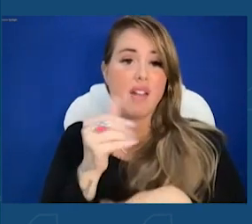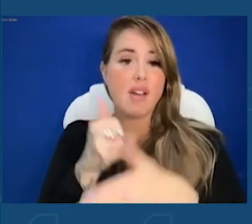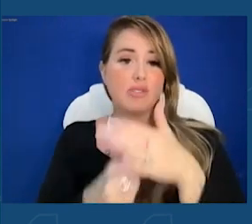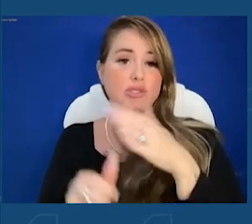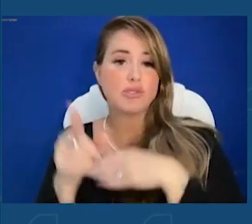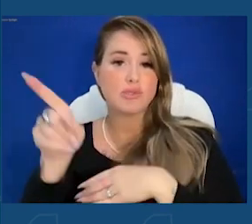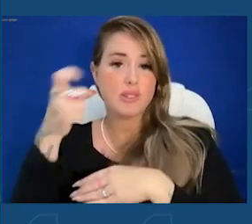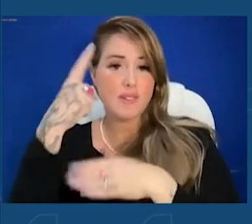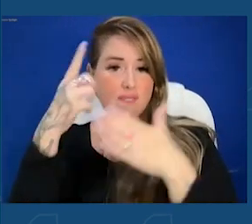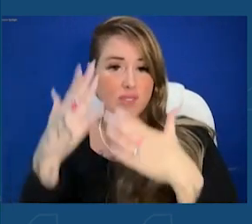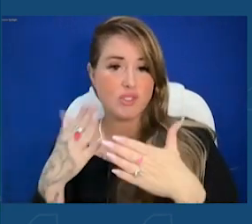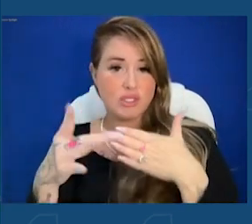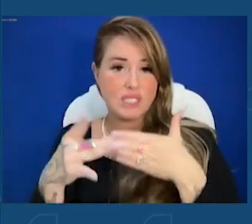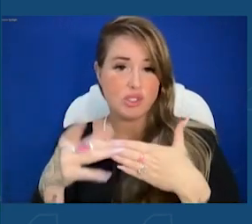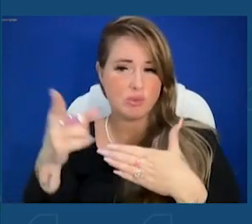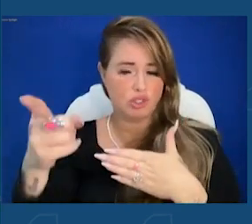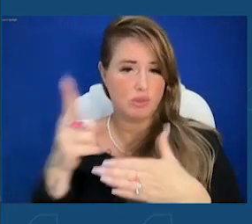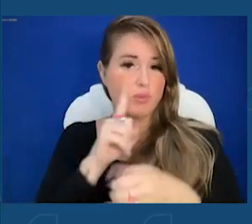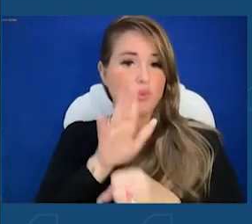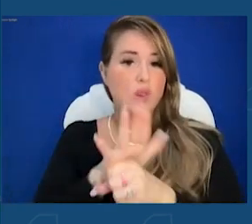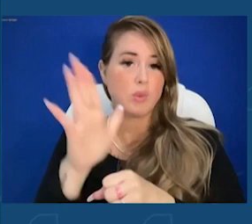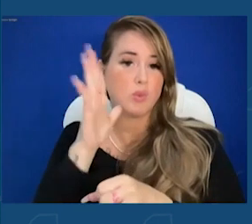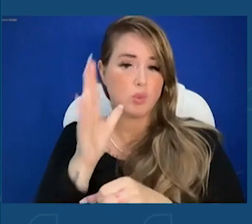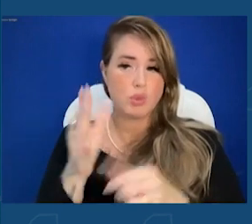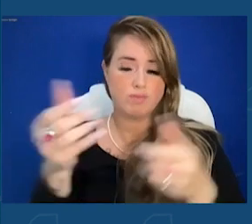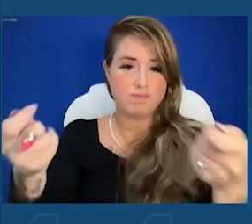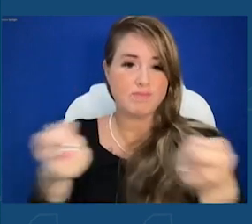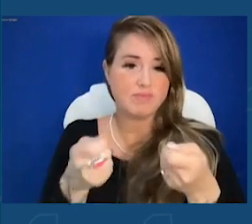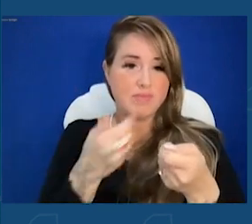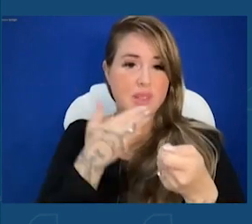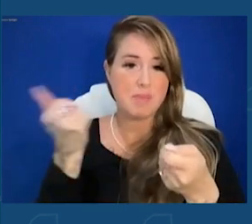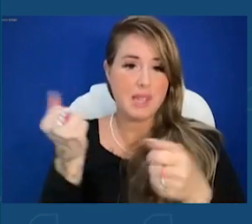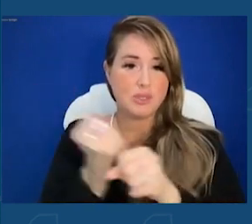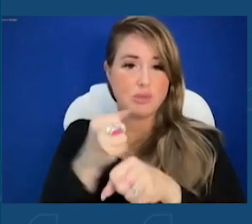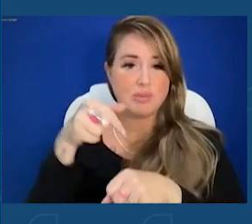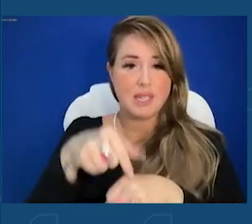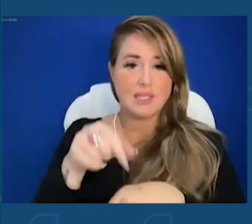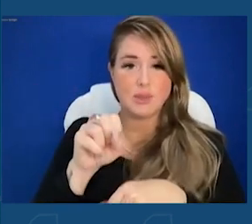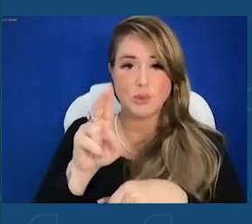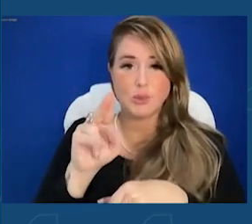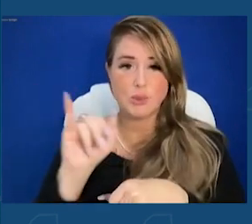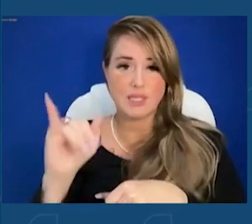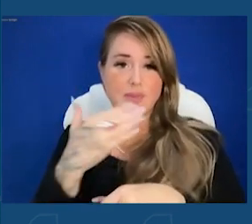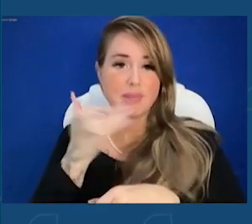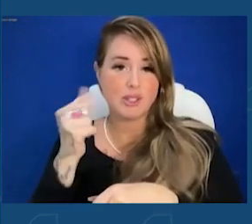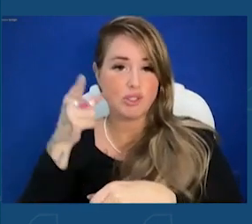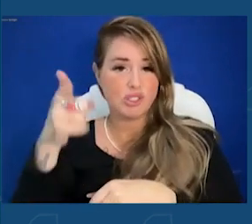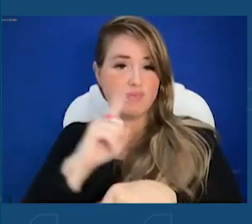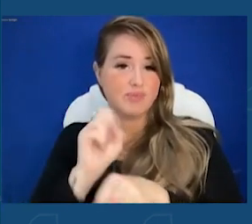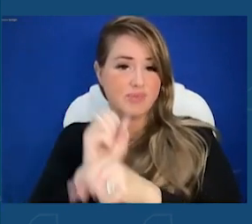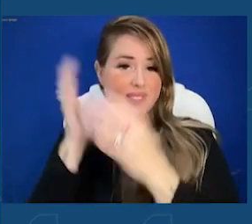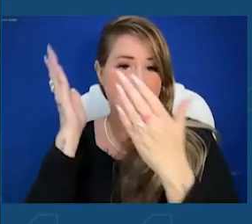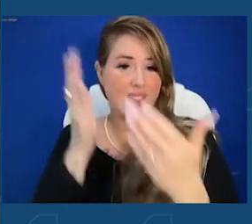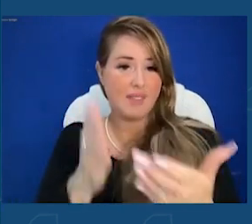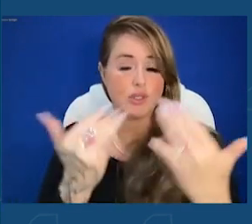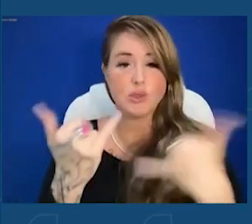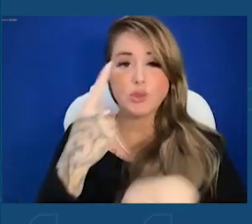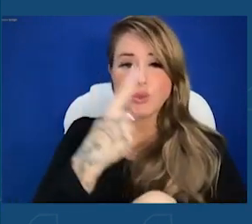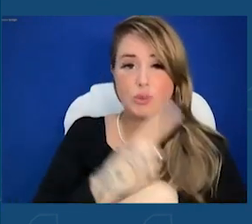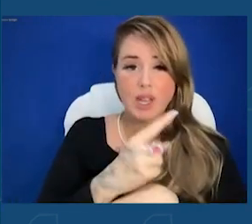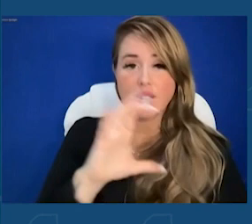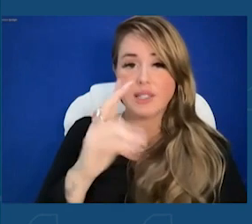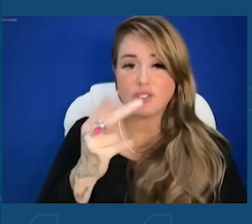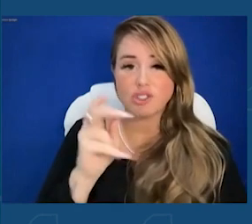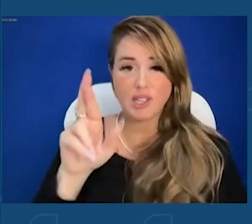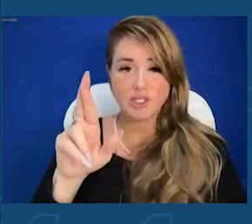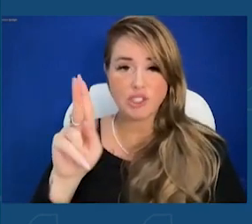promised to enlist the best to make SUNY even better, and she is delivering. Today, SUNY Chancellor King is here,